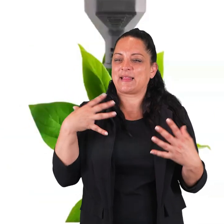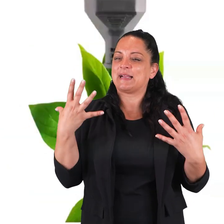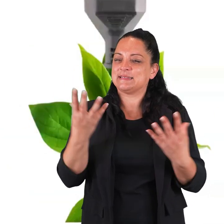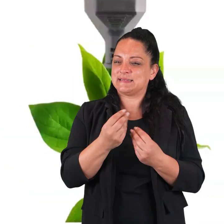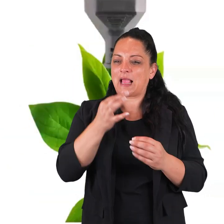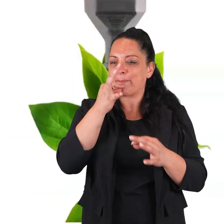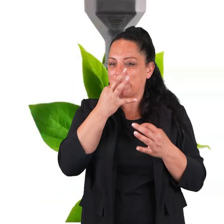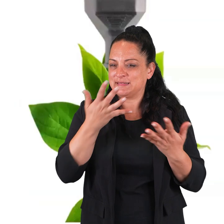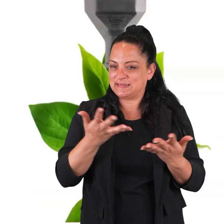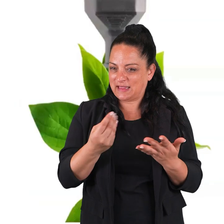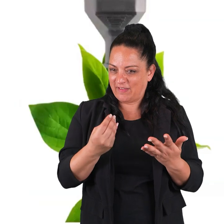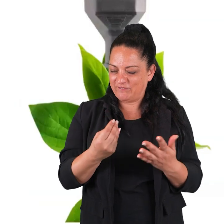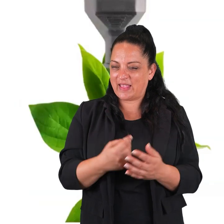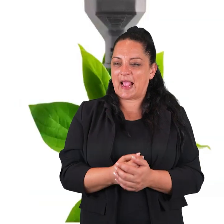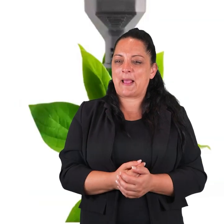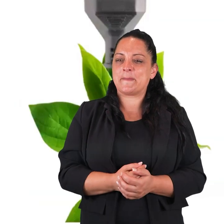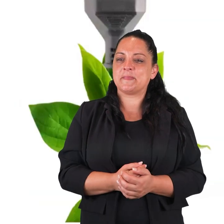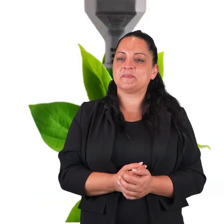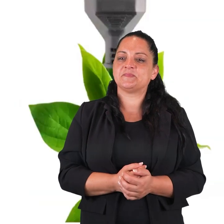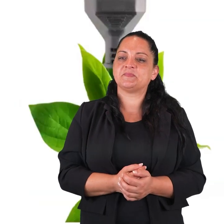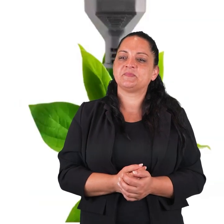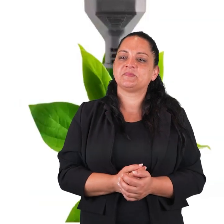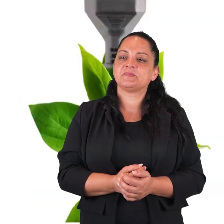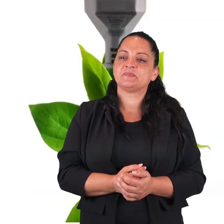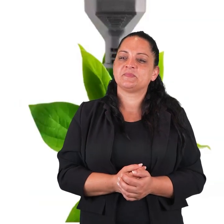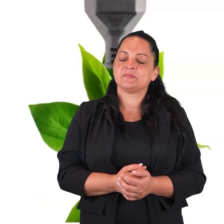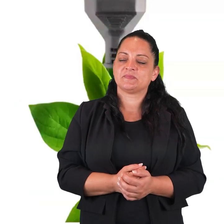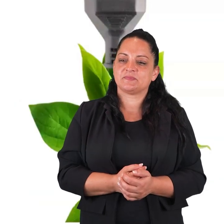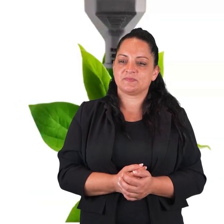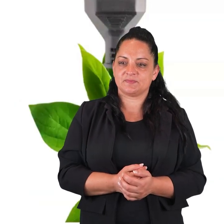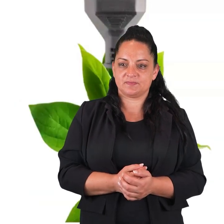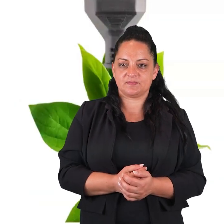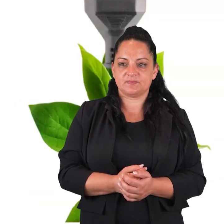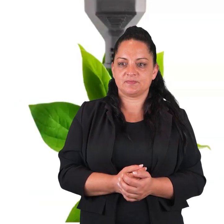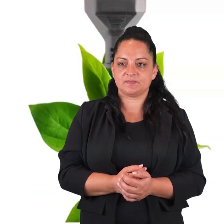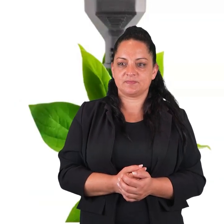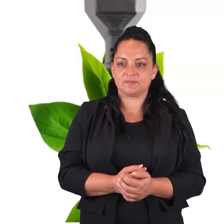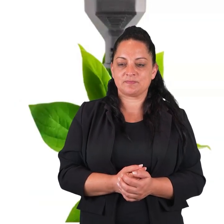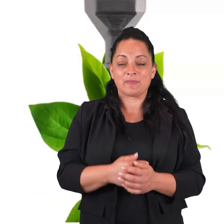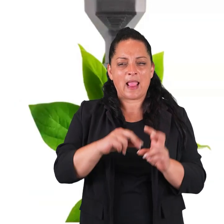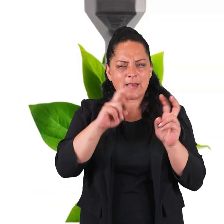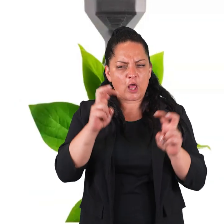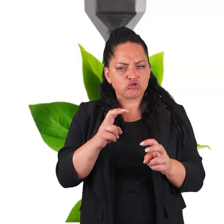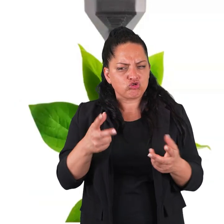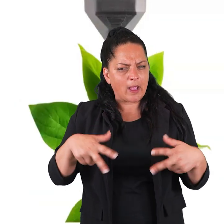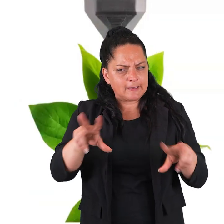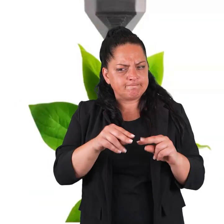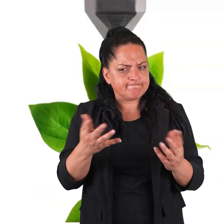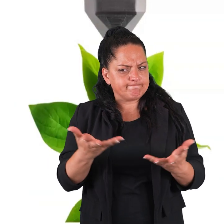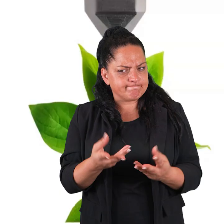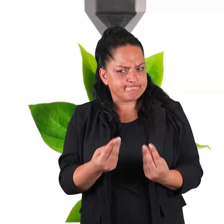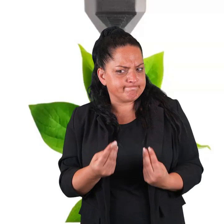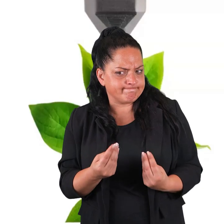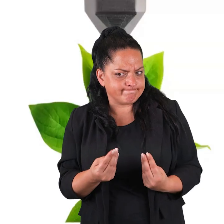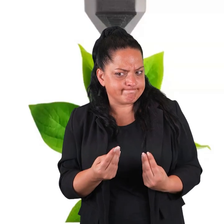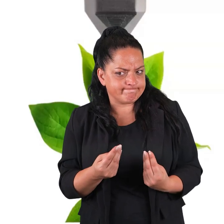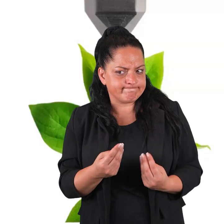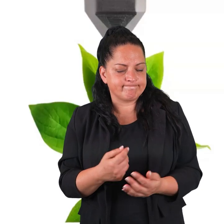the introduction and let's understand together what are renewable